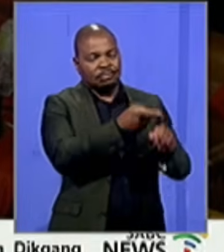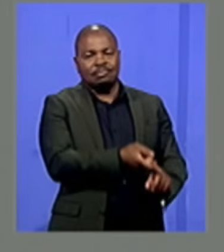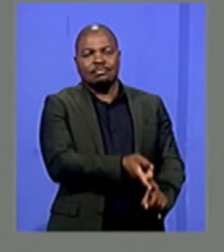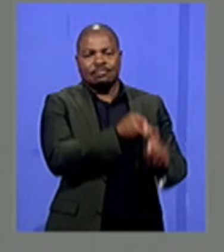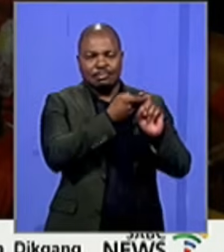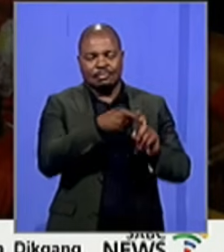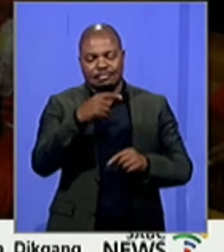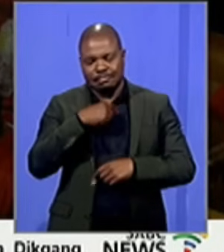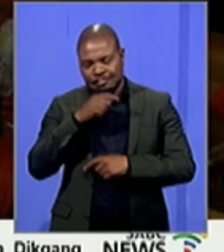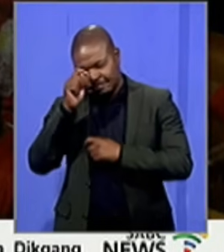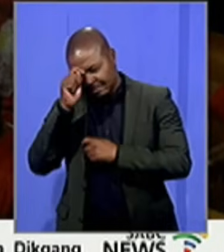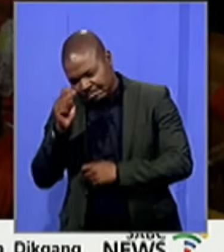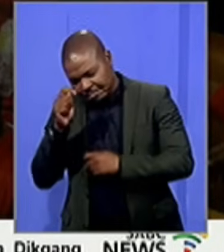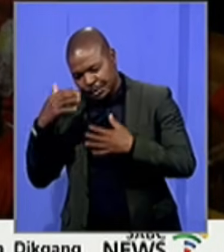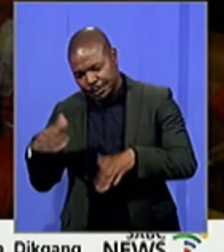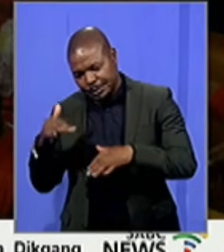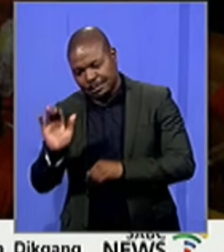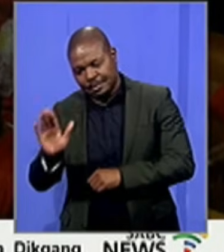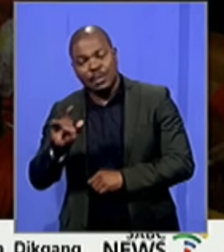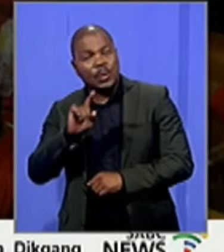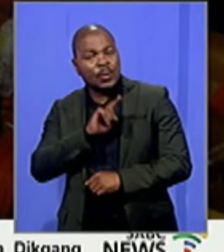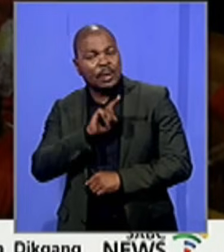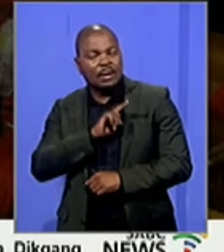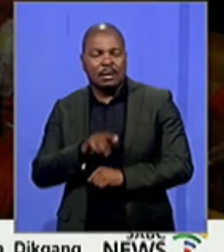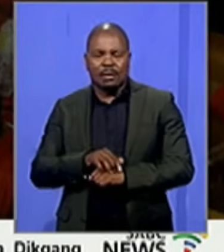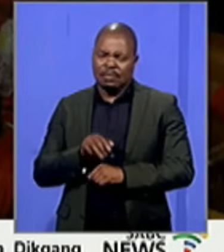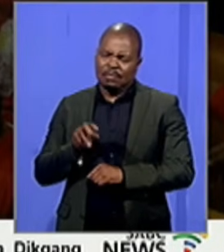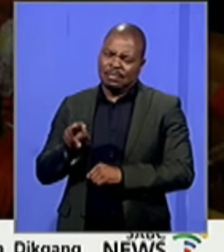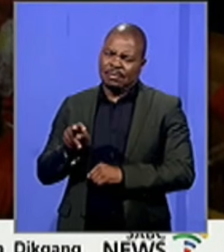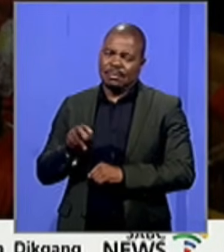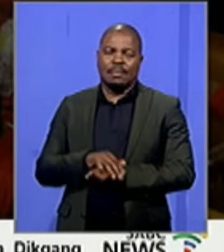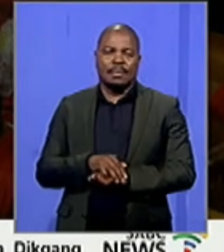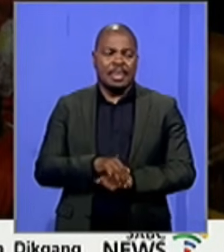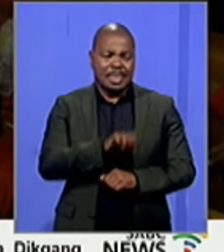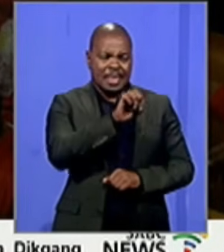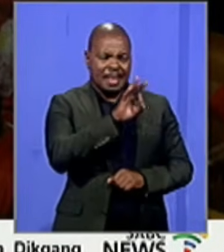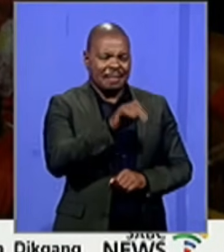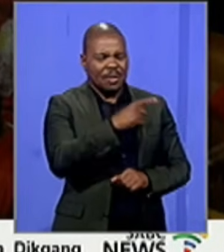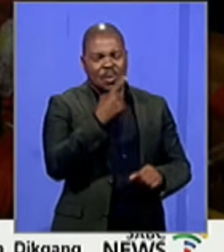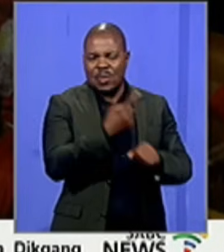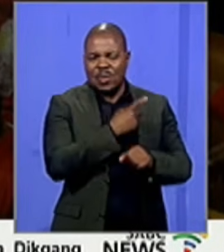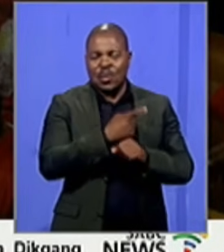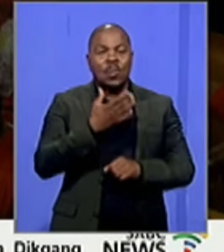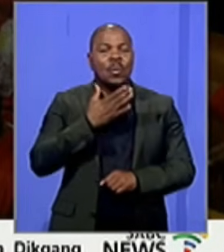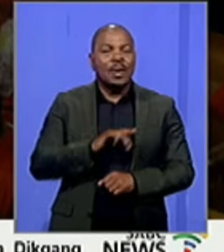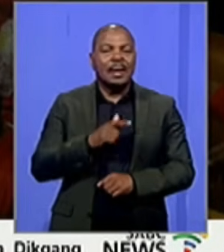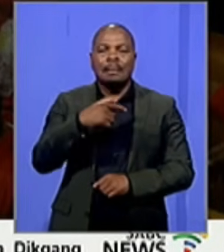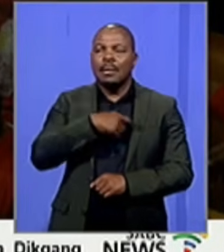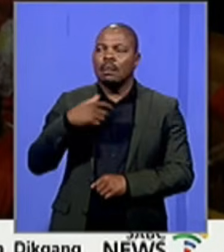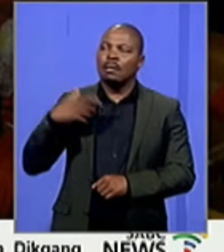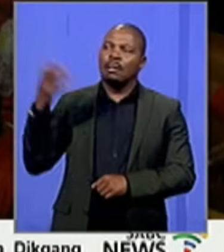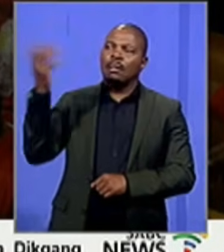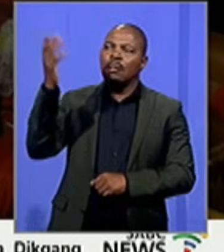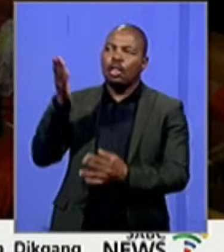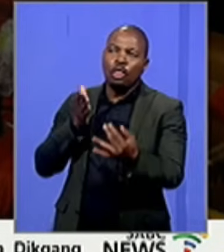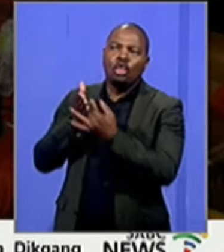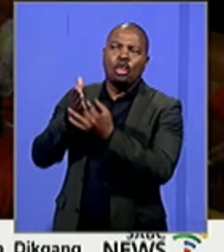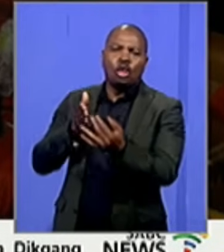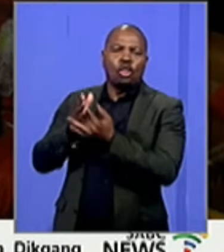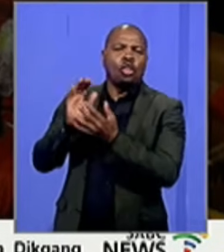ba rolela kgaebana goba ha o thola o sheba morero wa EFF ko sitisa fela puo ya mo president ha hona letho le bele